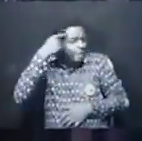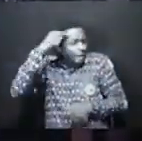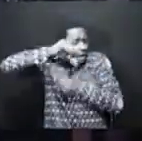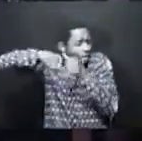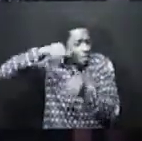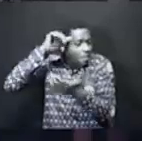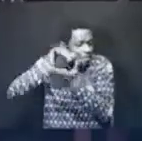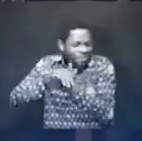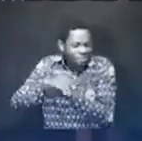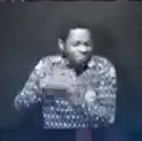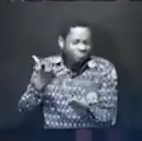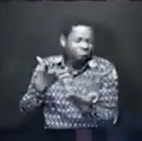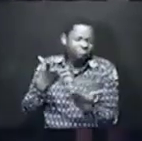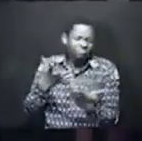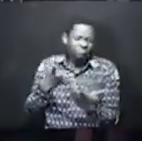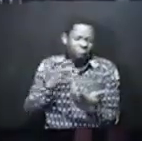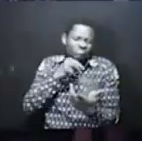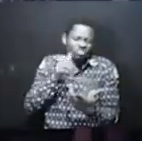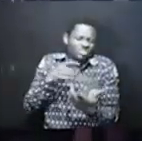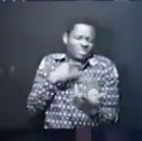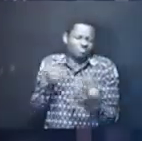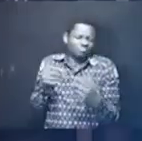extension, family life.